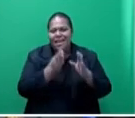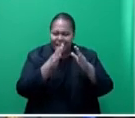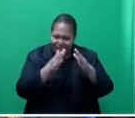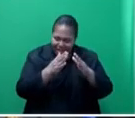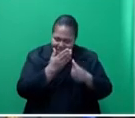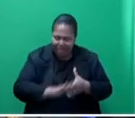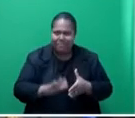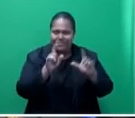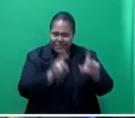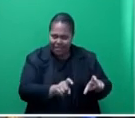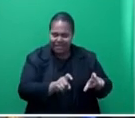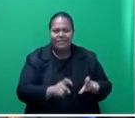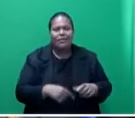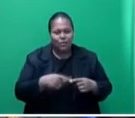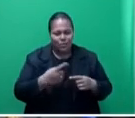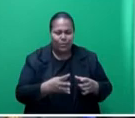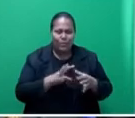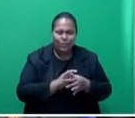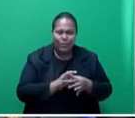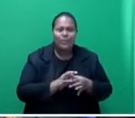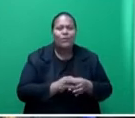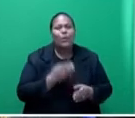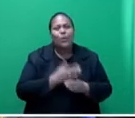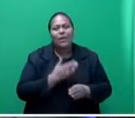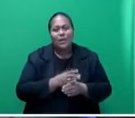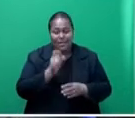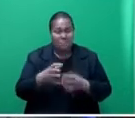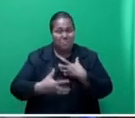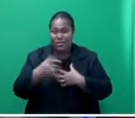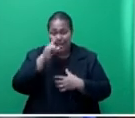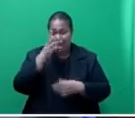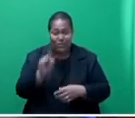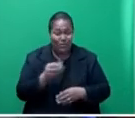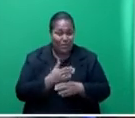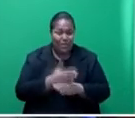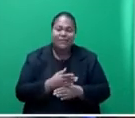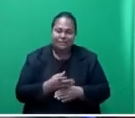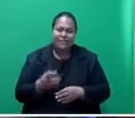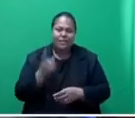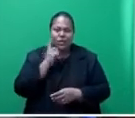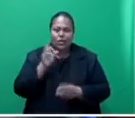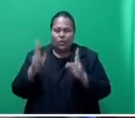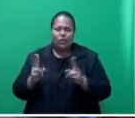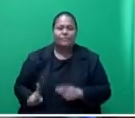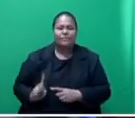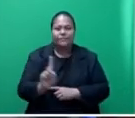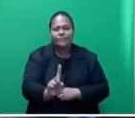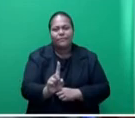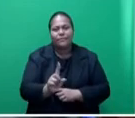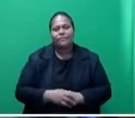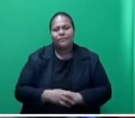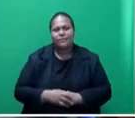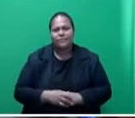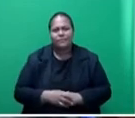as human resources to do works that machines cannot perform. With the current production, the water supply has been normalized to the